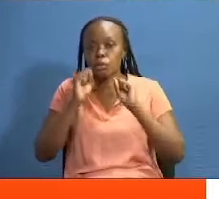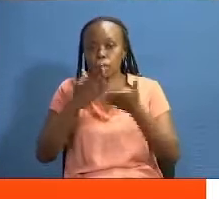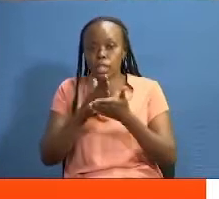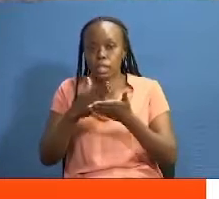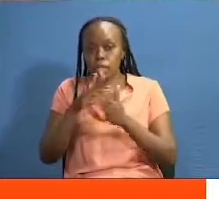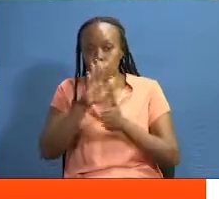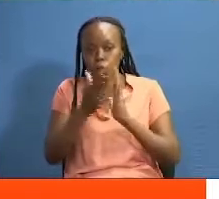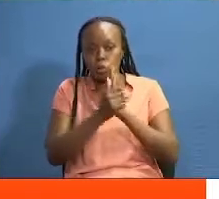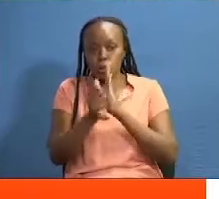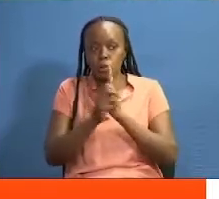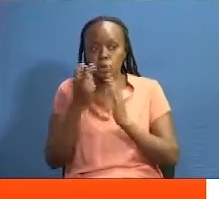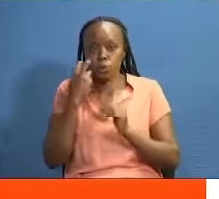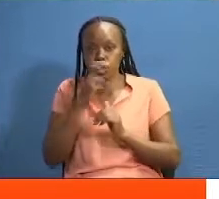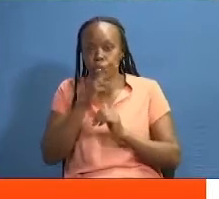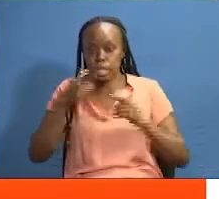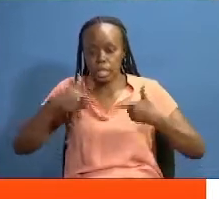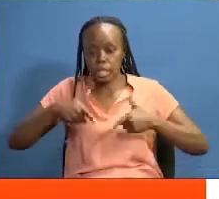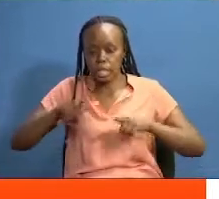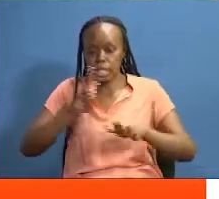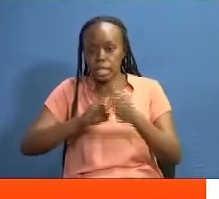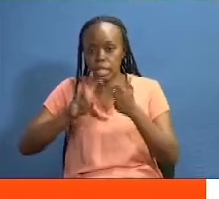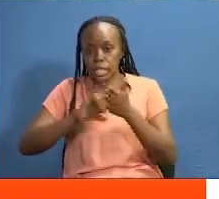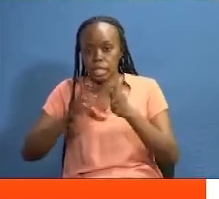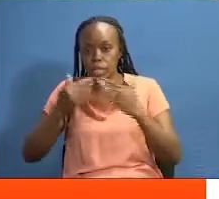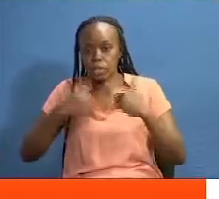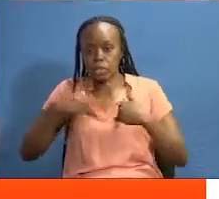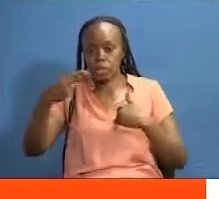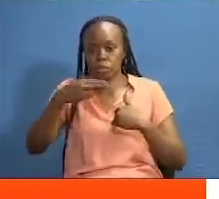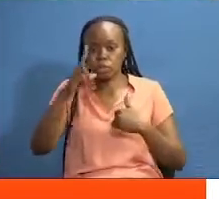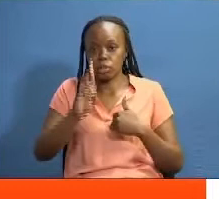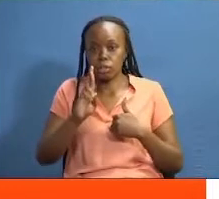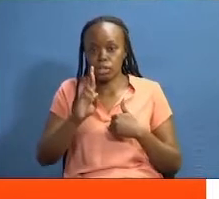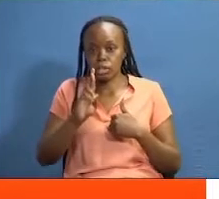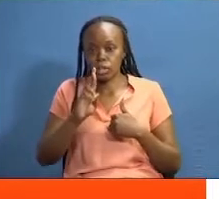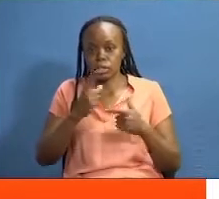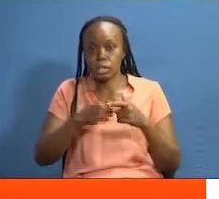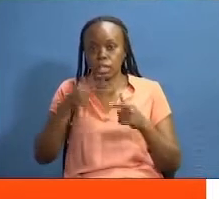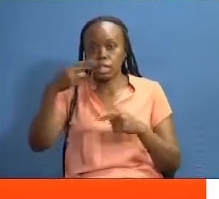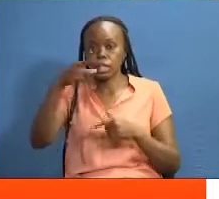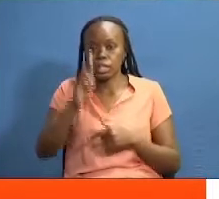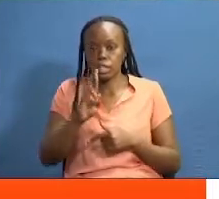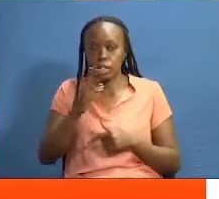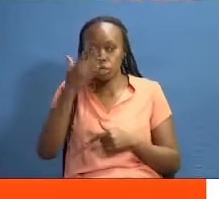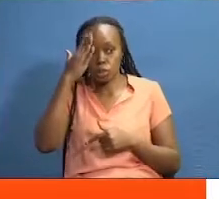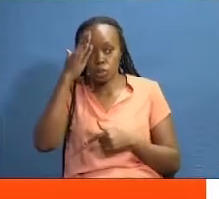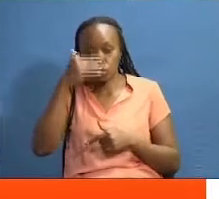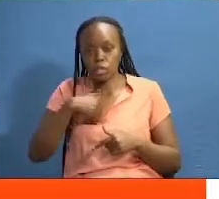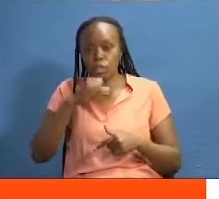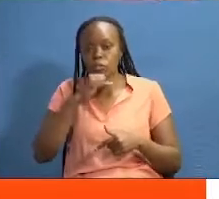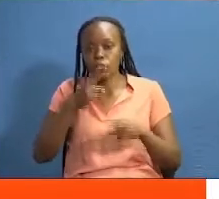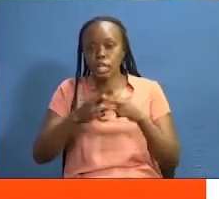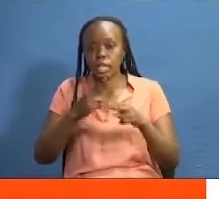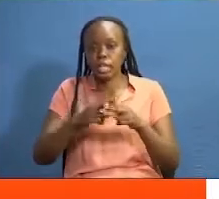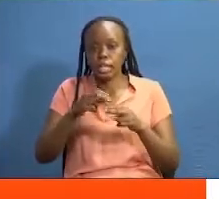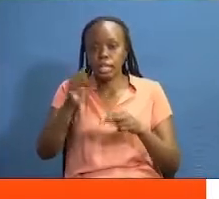skills. You see, let's say you have done HR. You have done HR, right. Human resource. Do you know there's a professional course